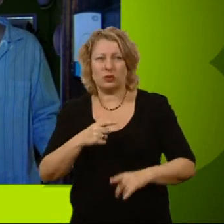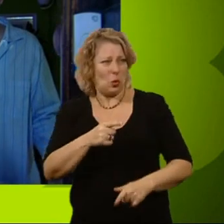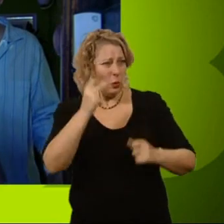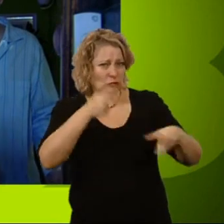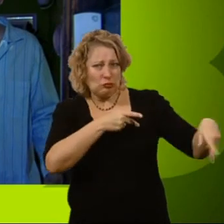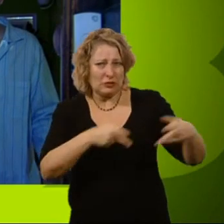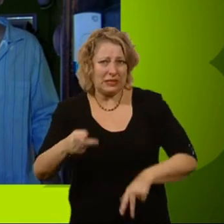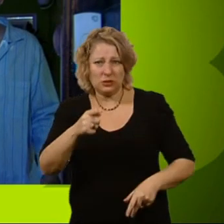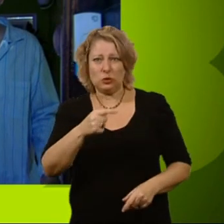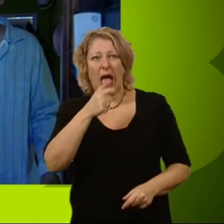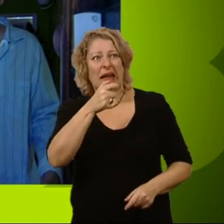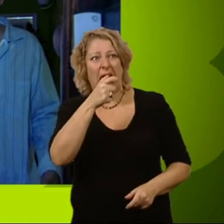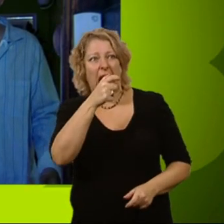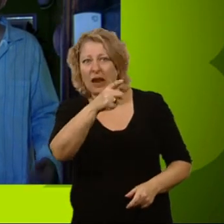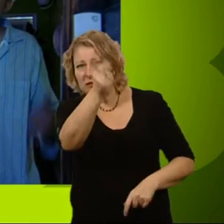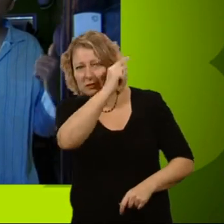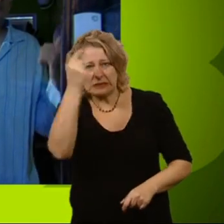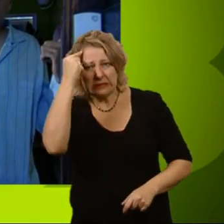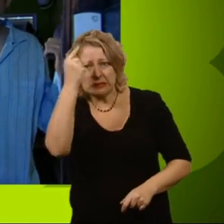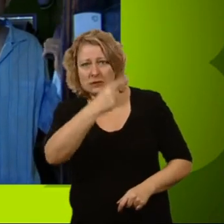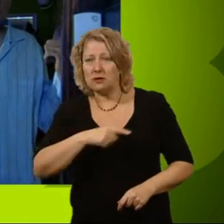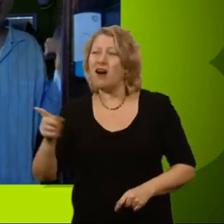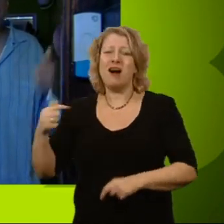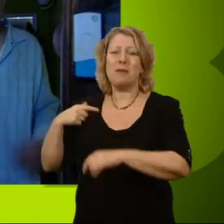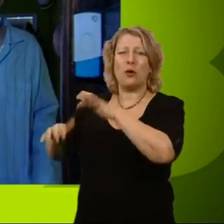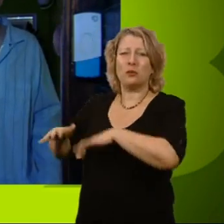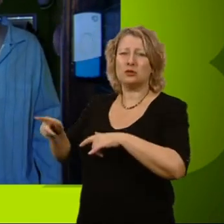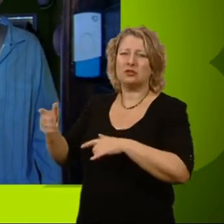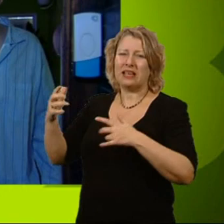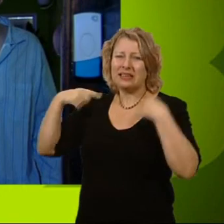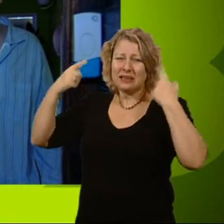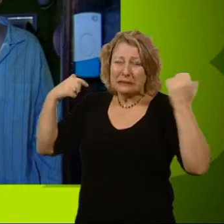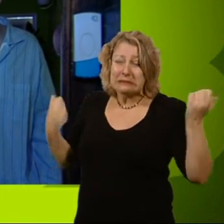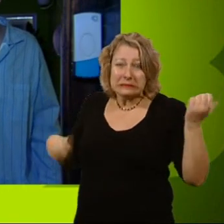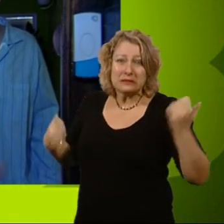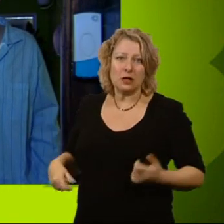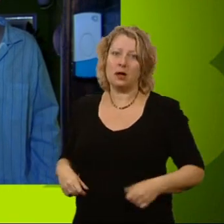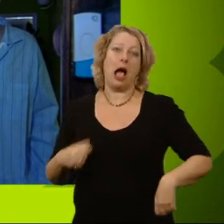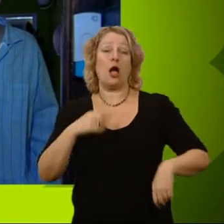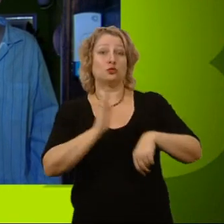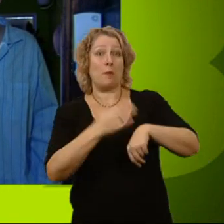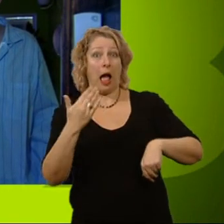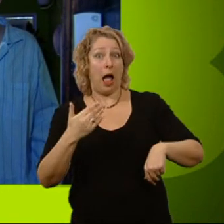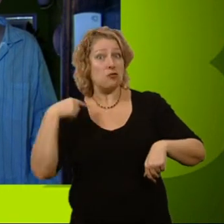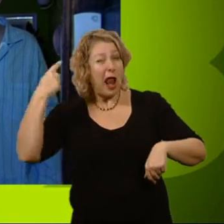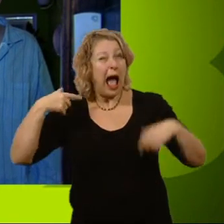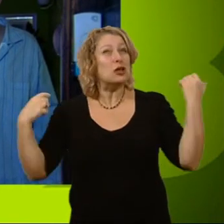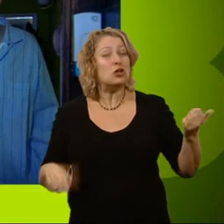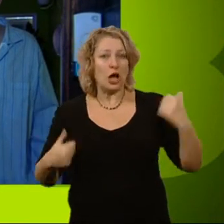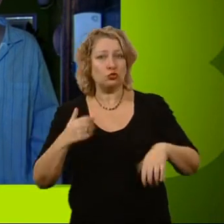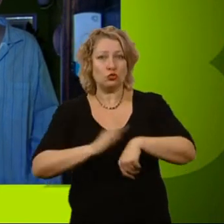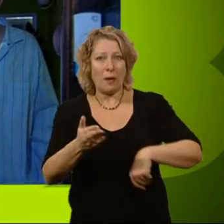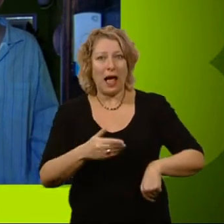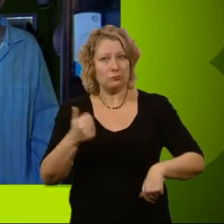street up with that stupid foghorn mouth of yours. It was my computer. She was playing really, really loud rock music. I don't mind really, really loud rock music. I mean, it's